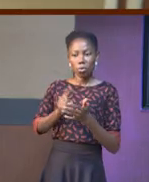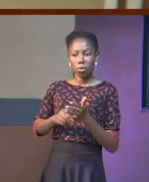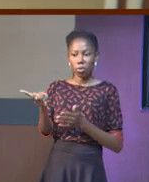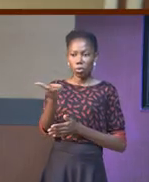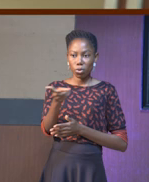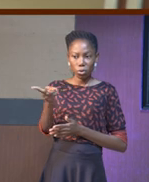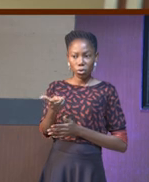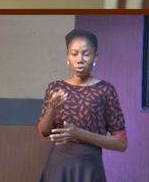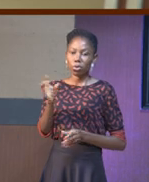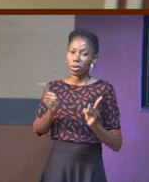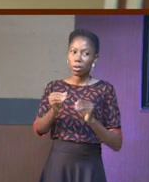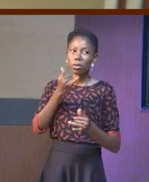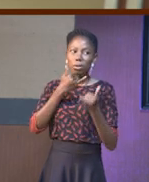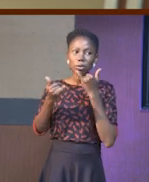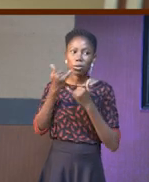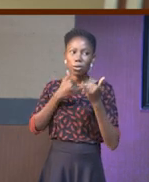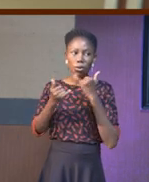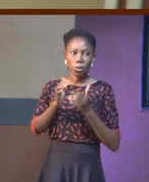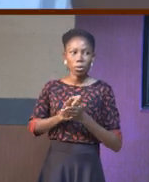wrong, where you went wrong